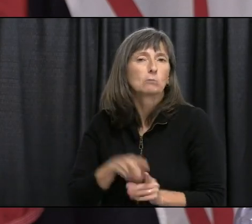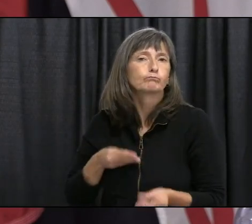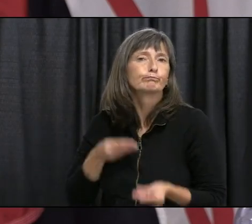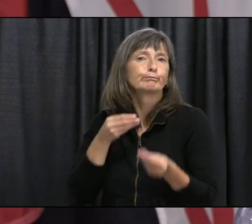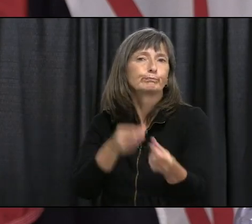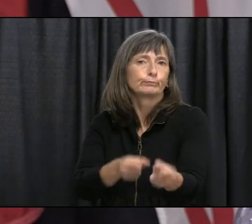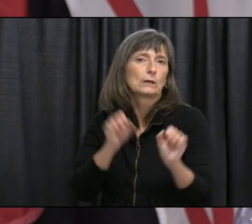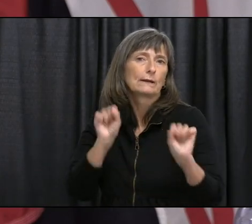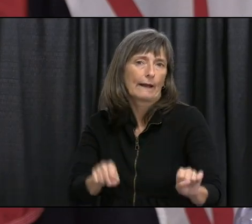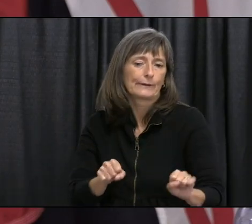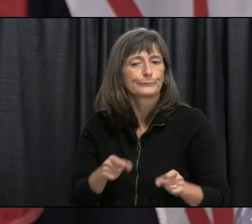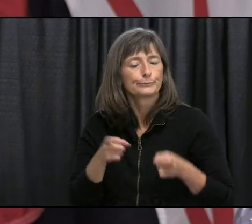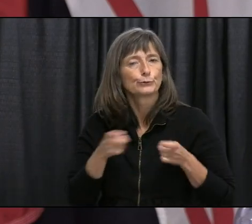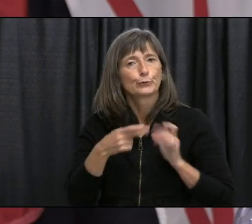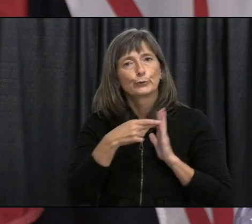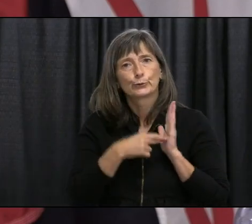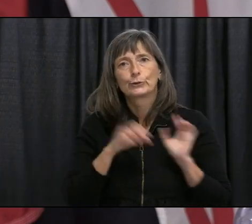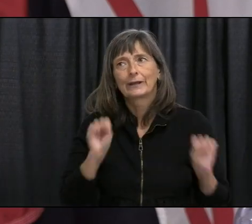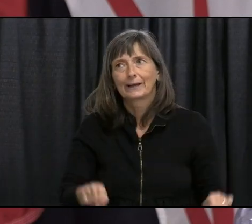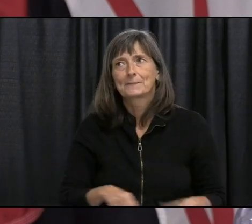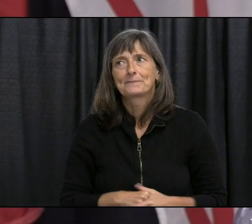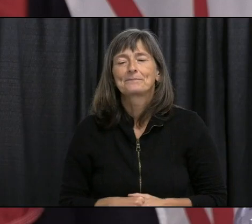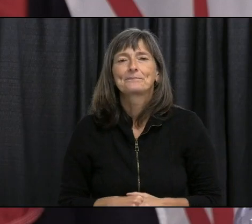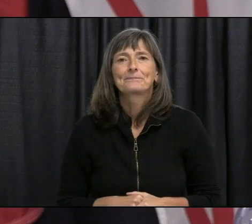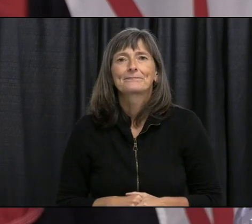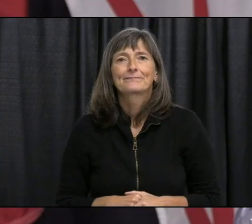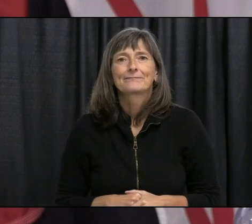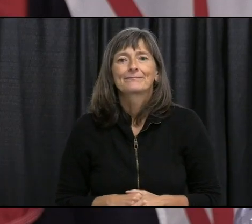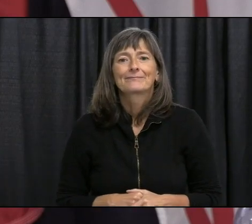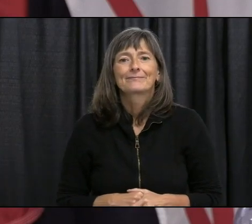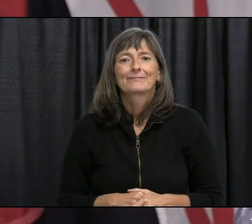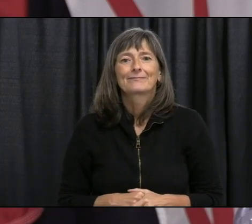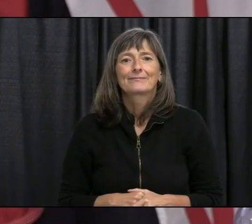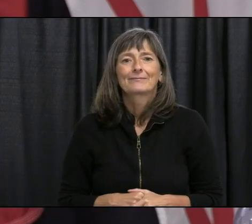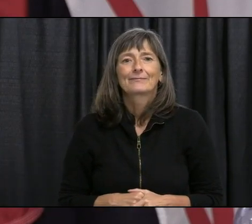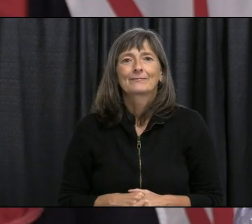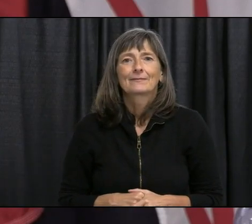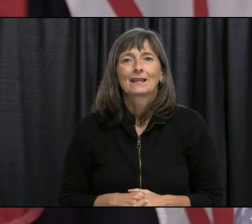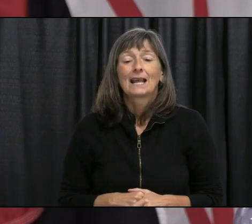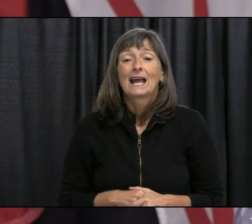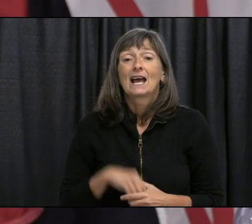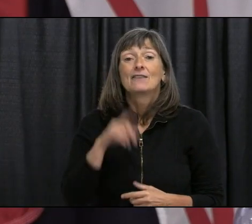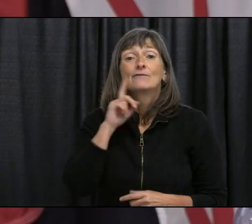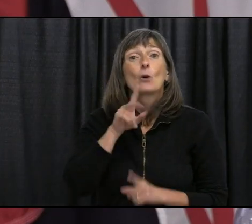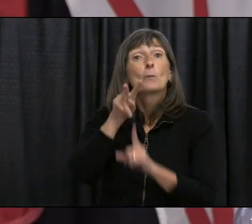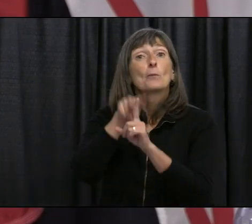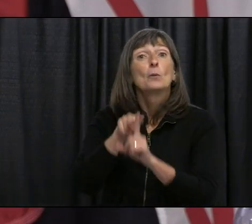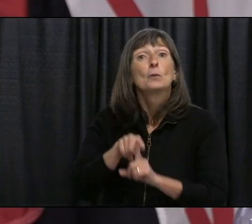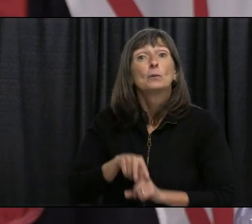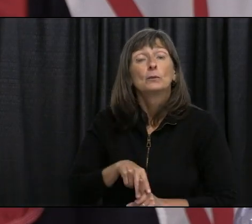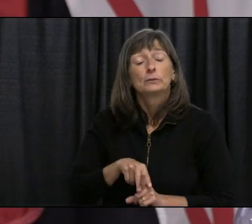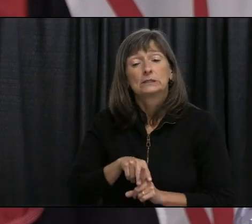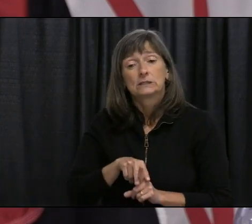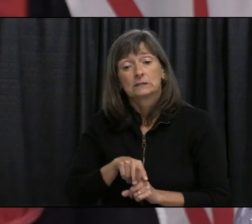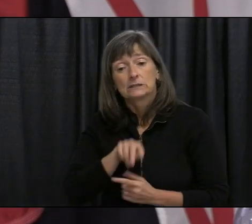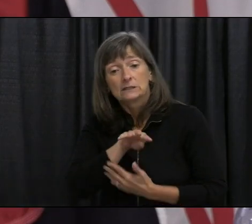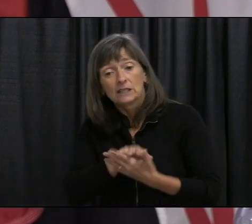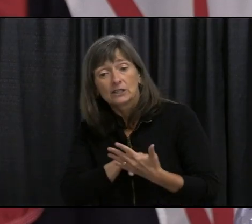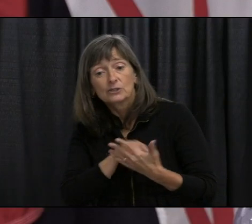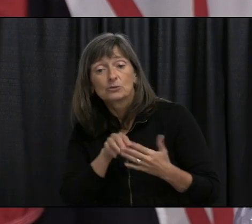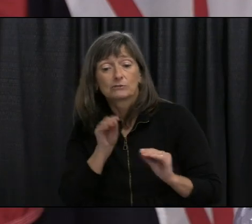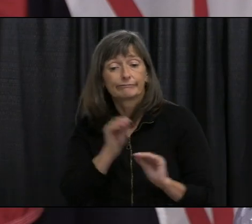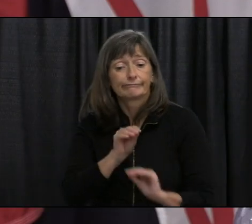date. And the challenges around the scheduling have really been